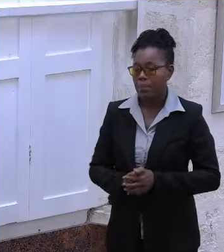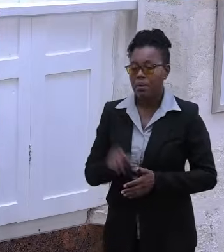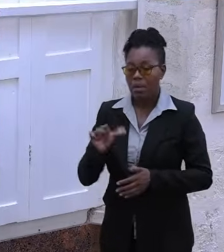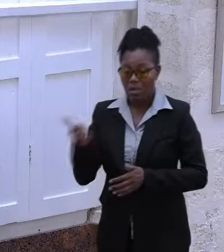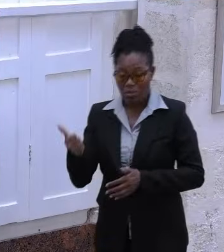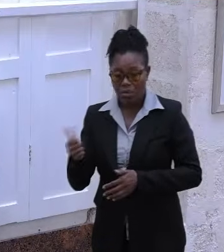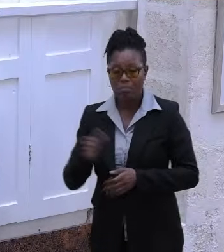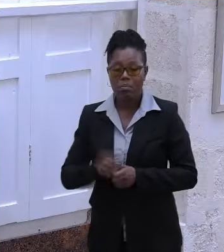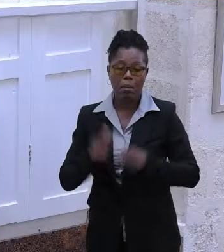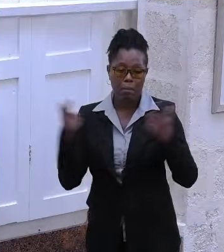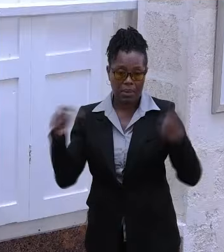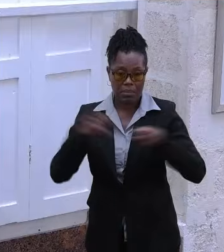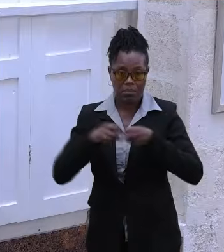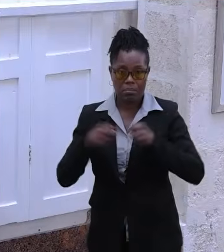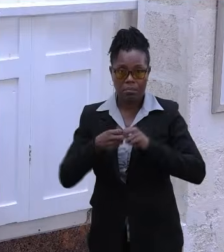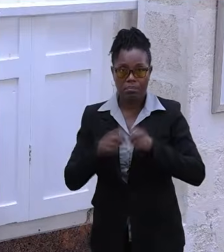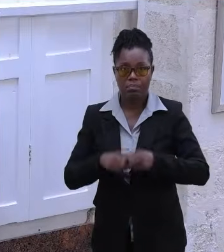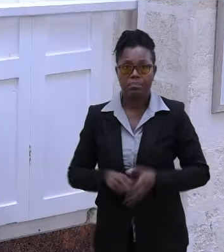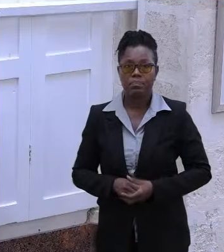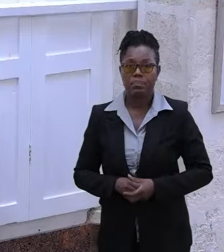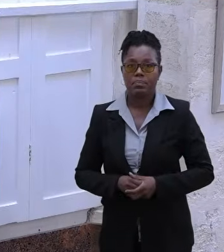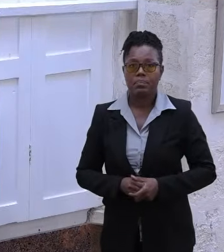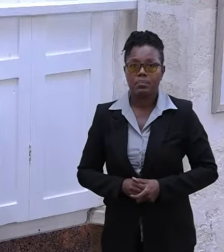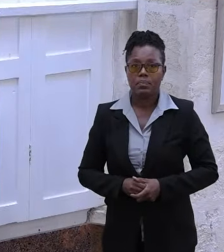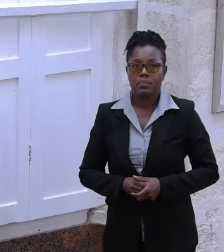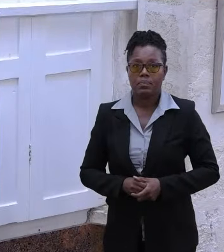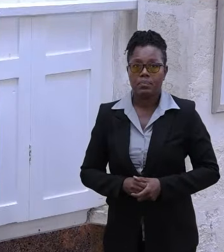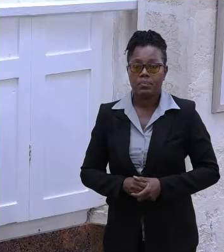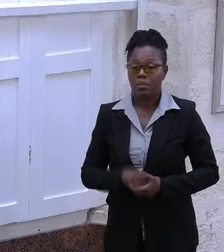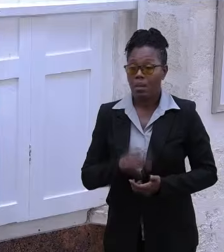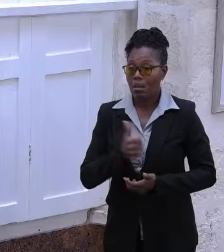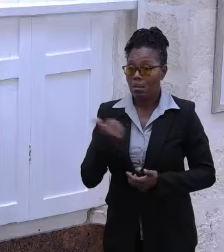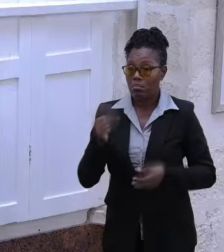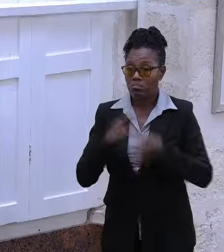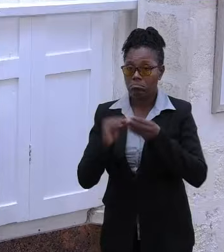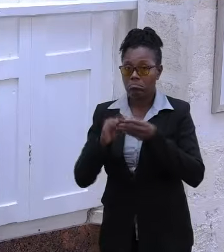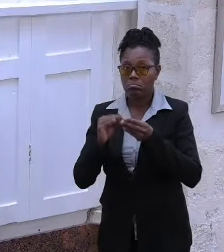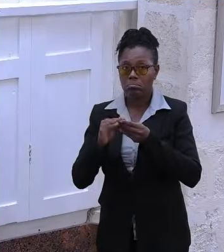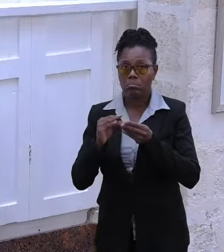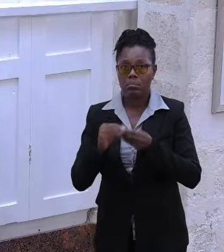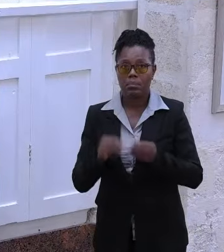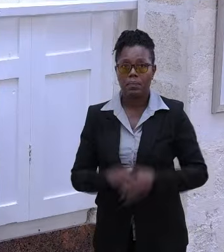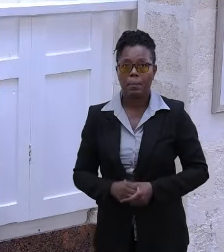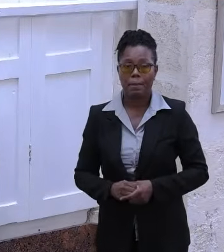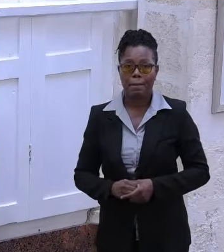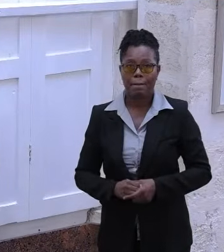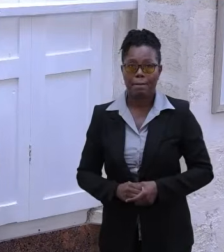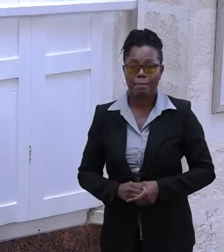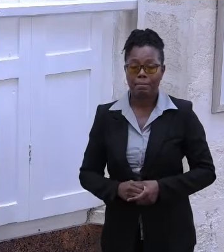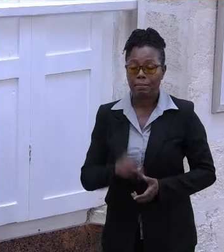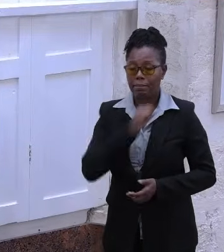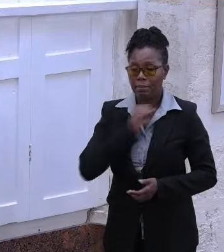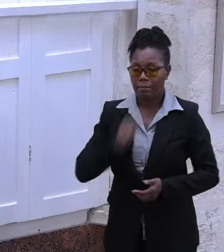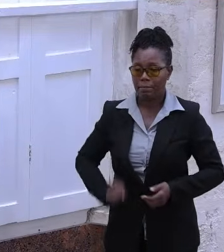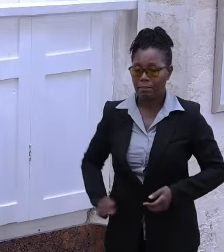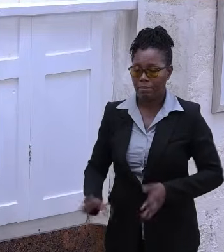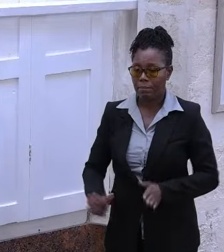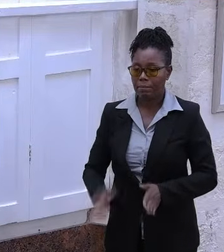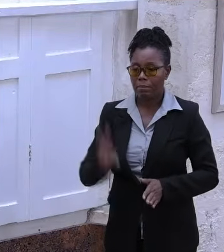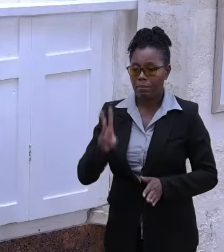All right, thank you, Senator. Any further comments? Senator Walters. Mr.